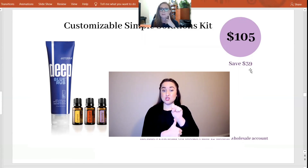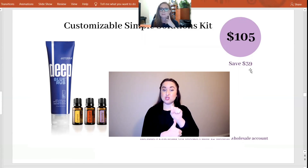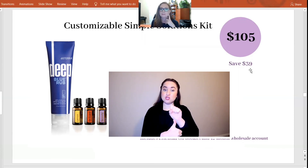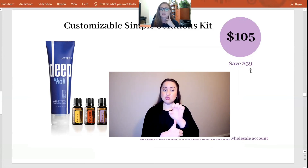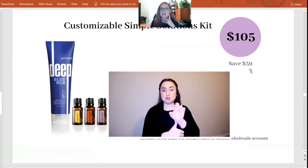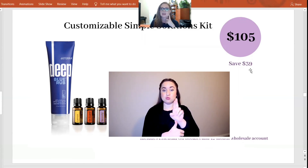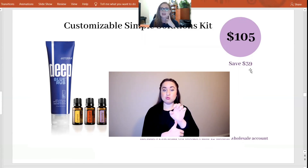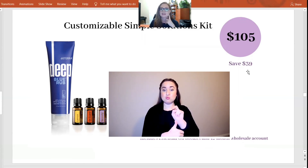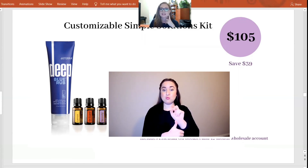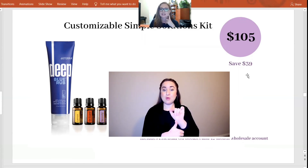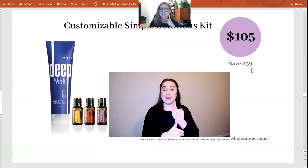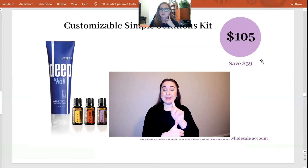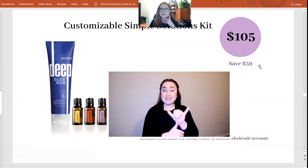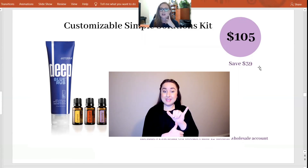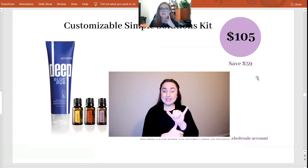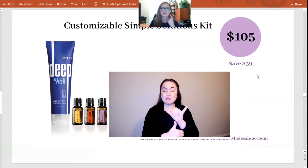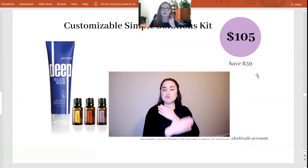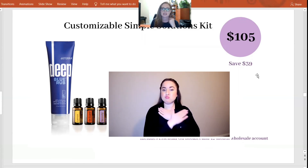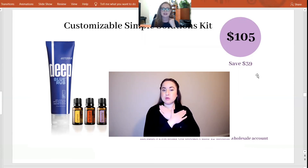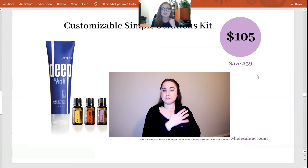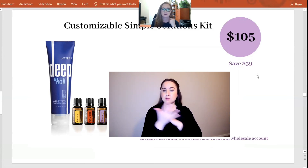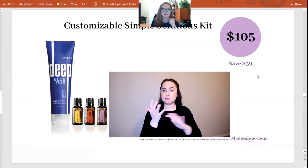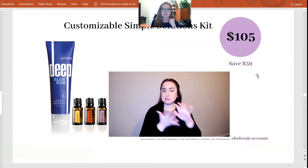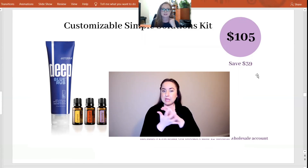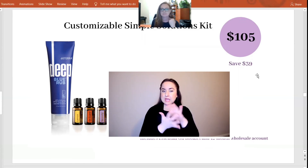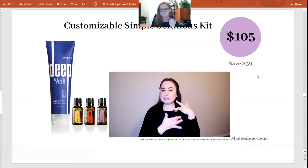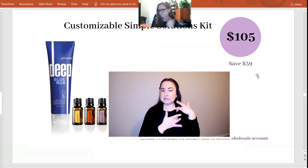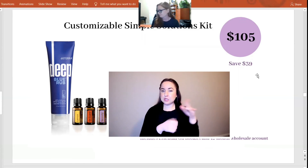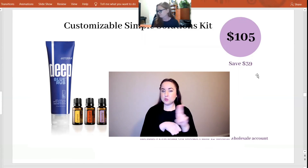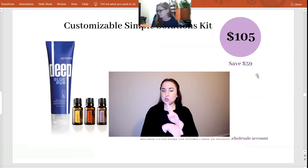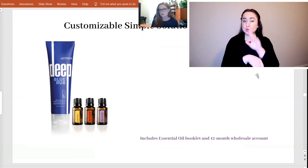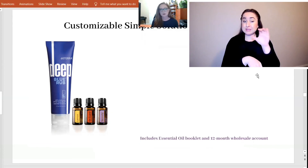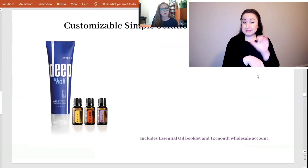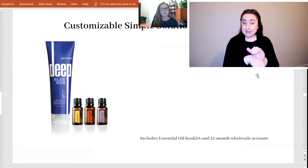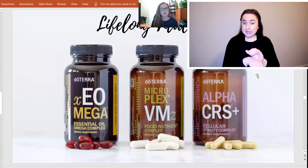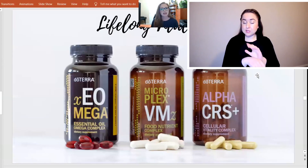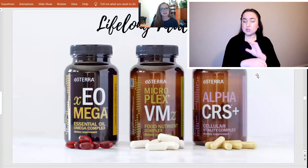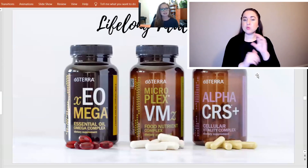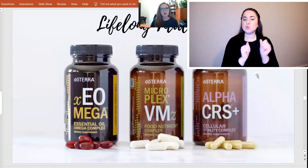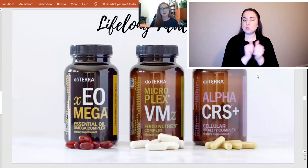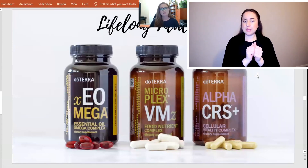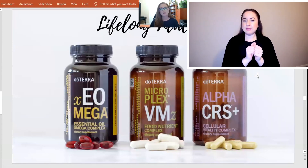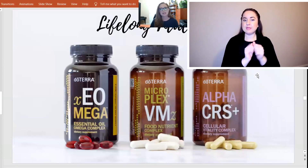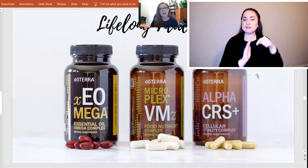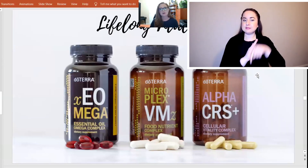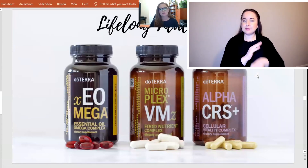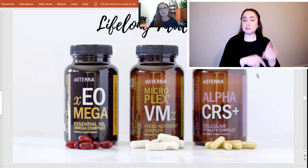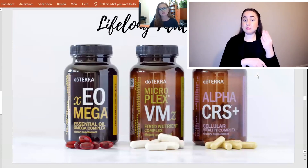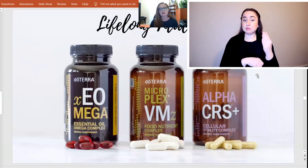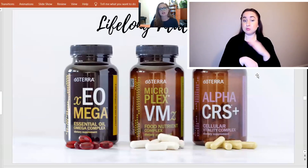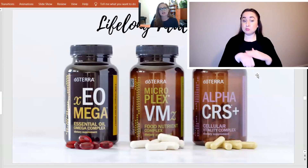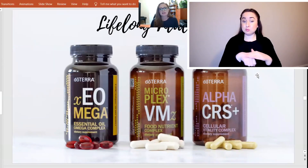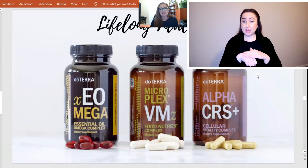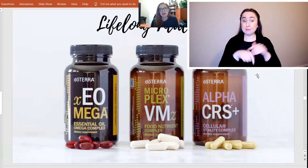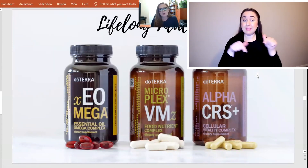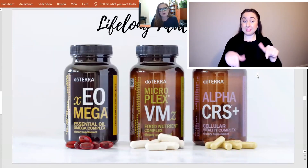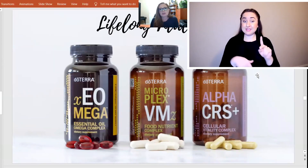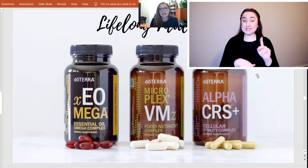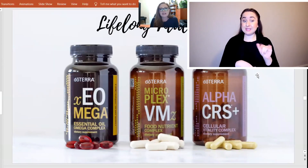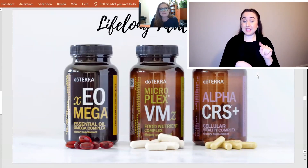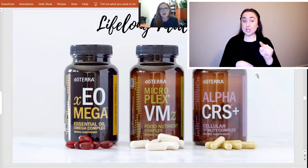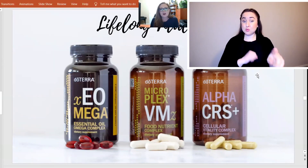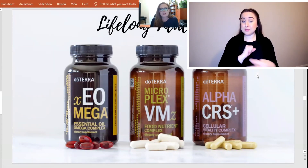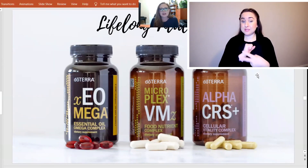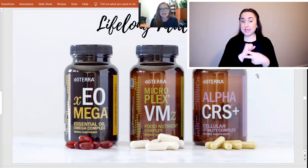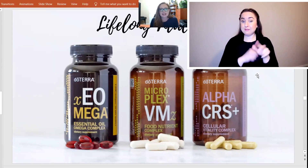Blue Rub. And this kit, you save $39. So the last thing I want to point out is our